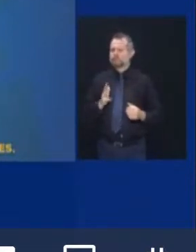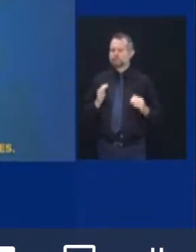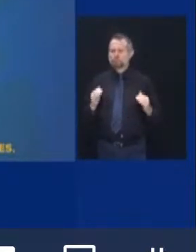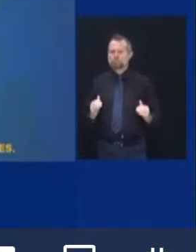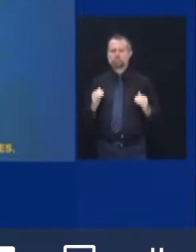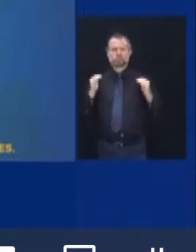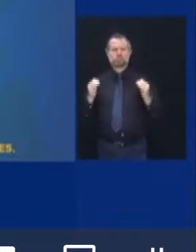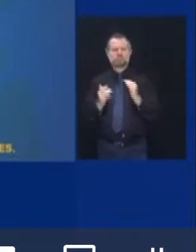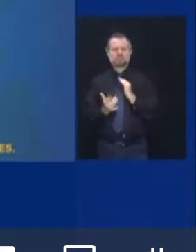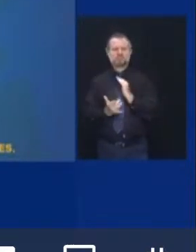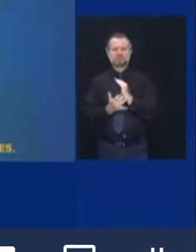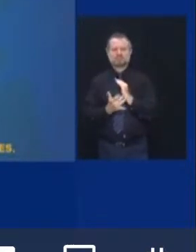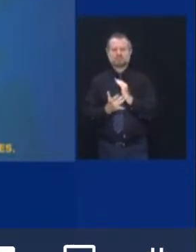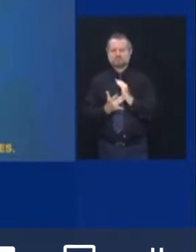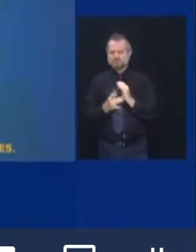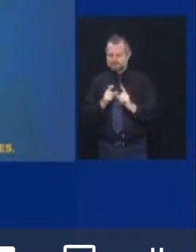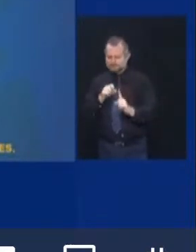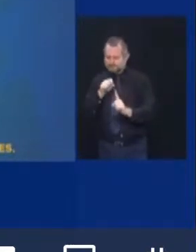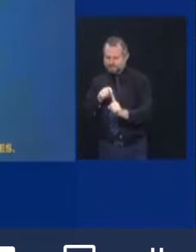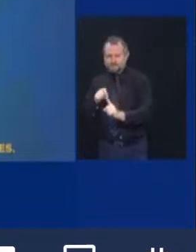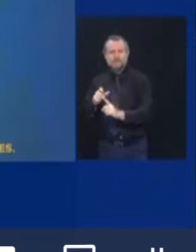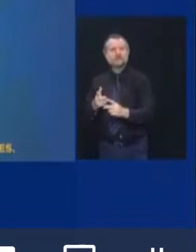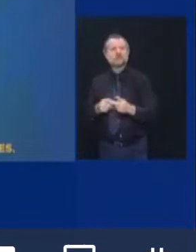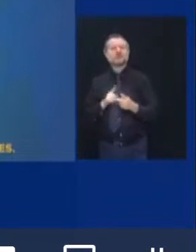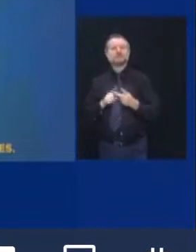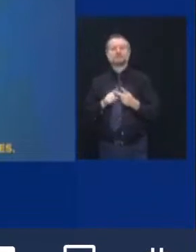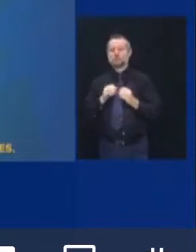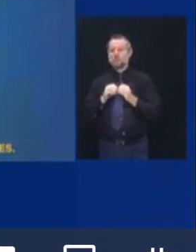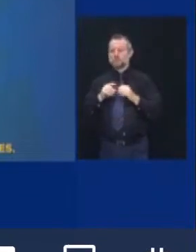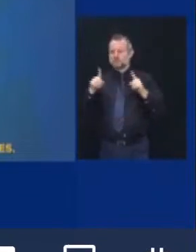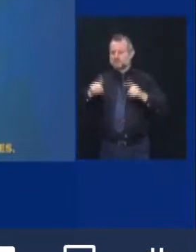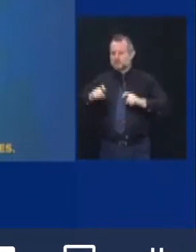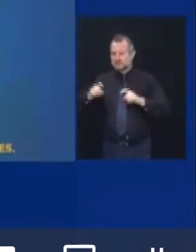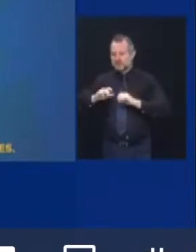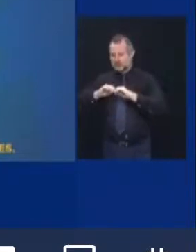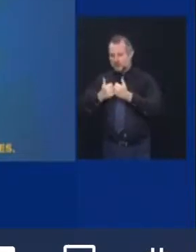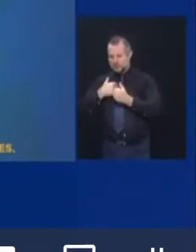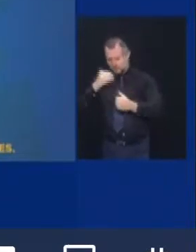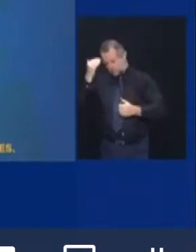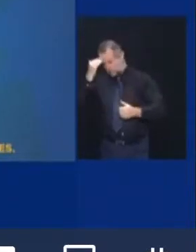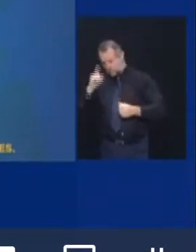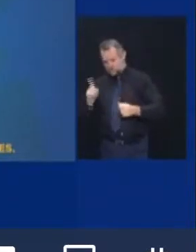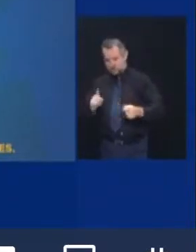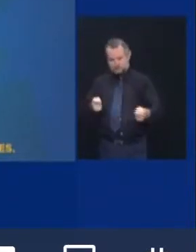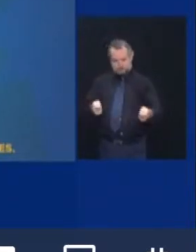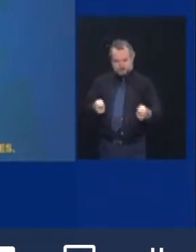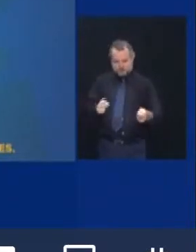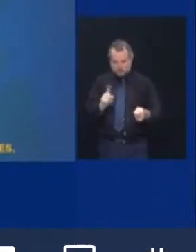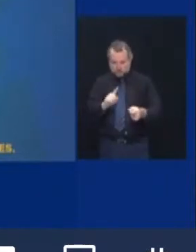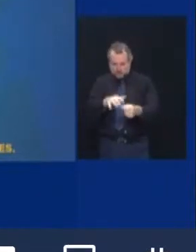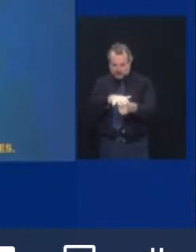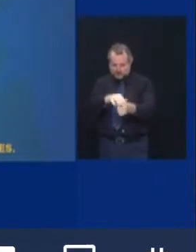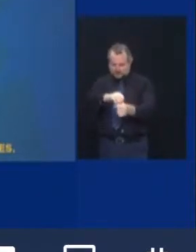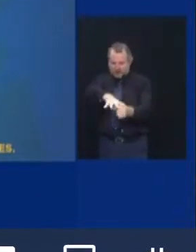testing. You have to have mitigation measures for those areas that